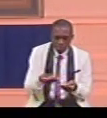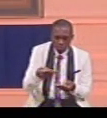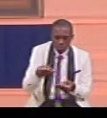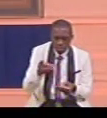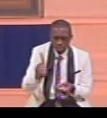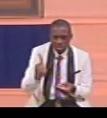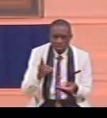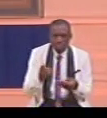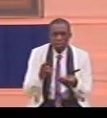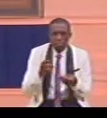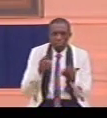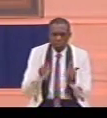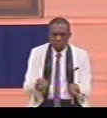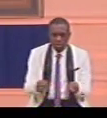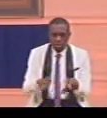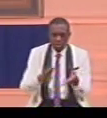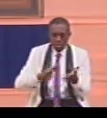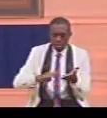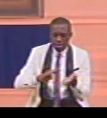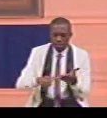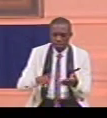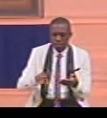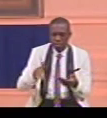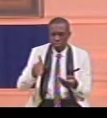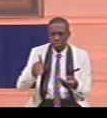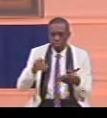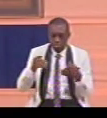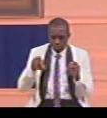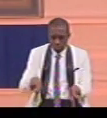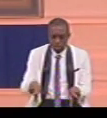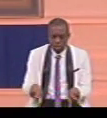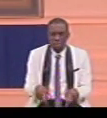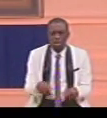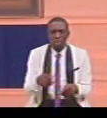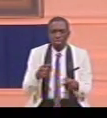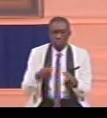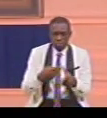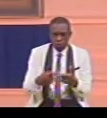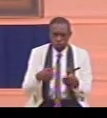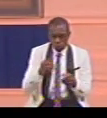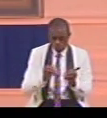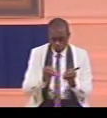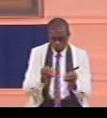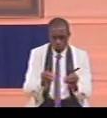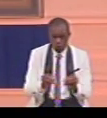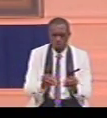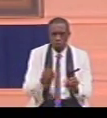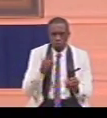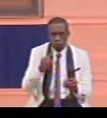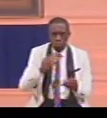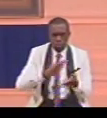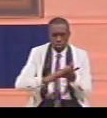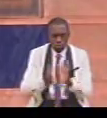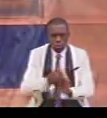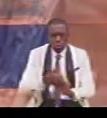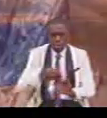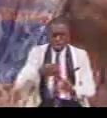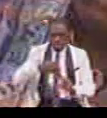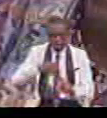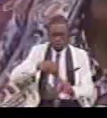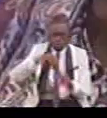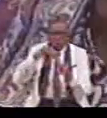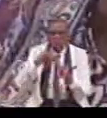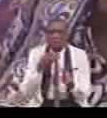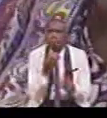forward now you go from being pardoned or being purchase and you become peculiar any peculiar person here today